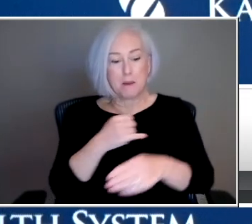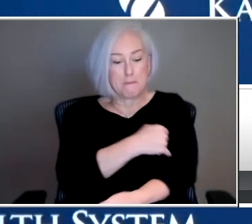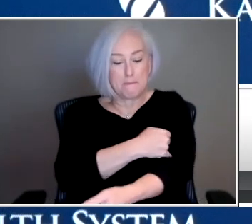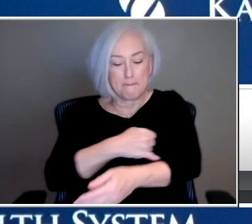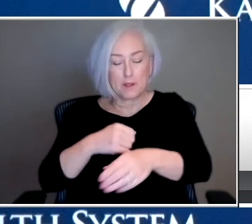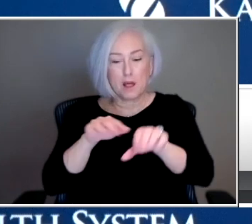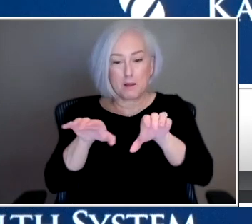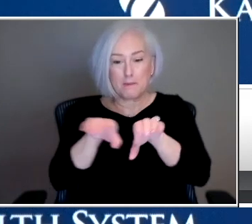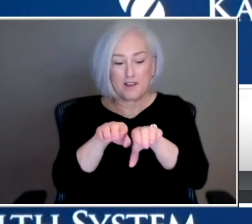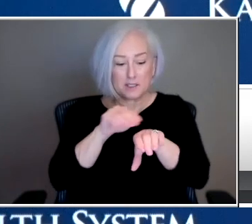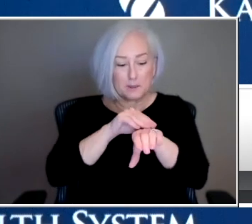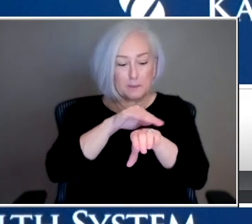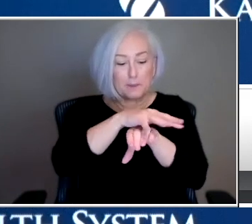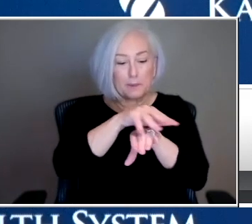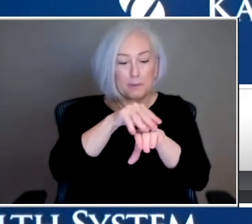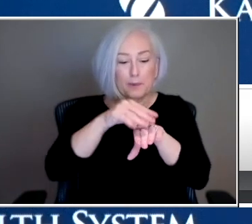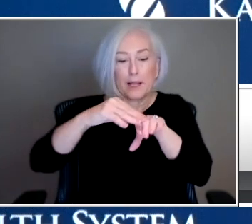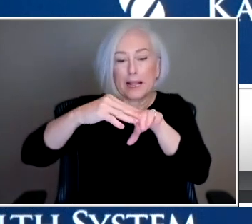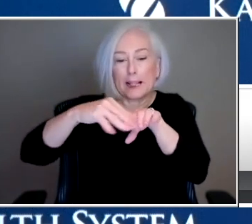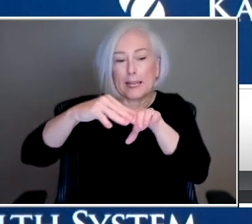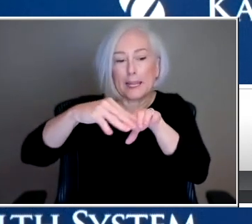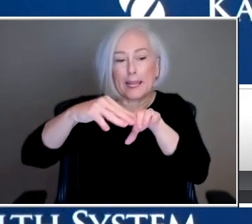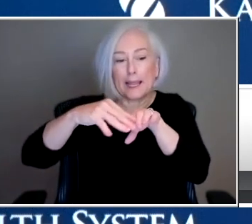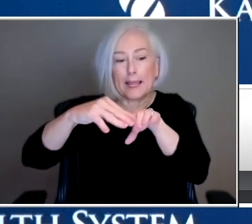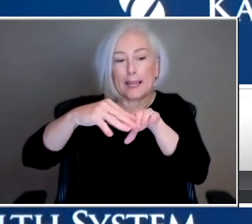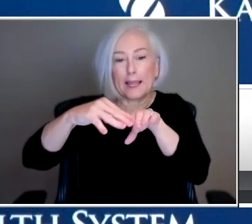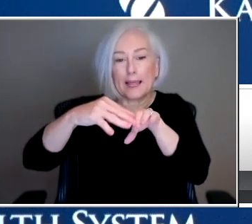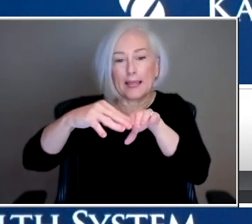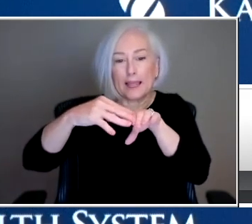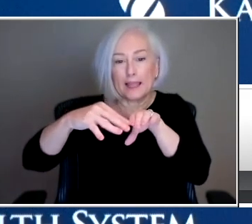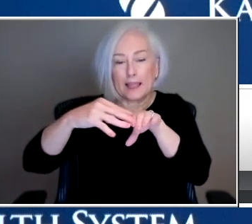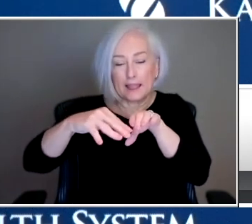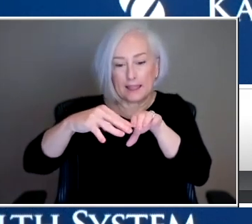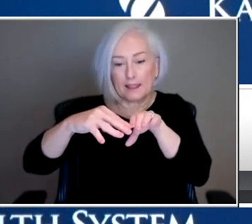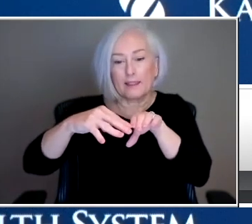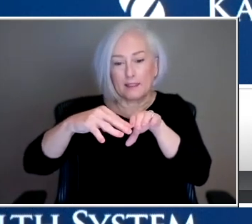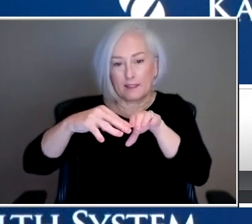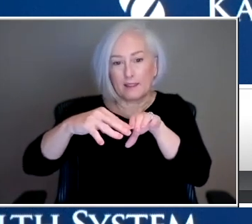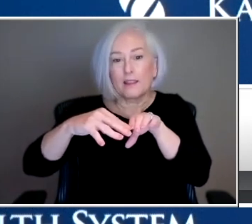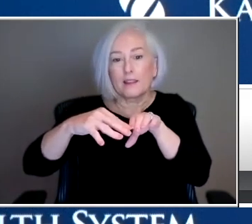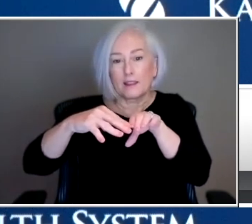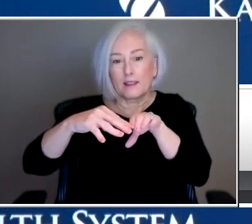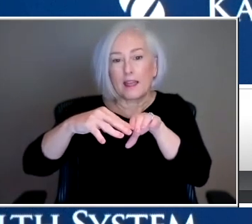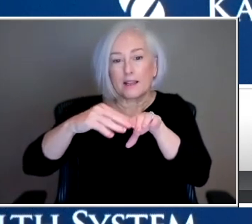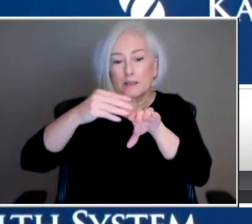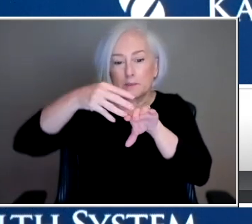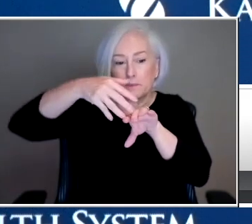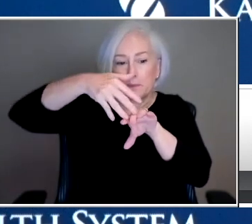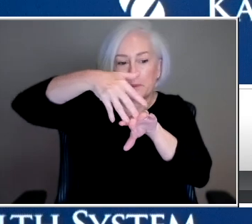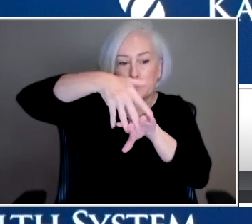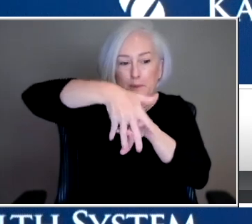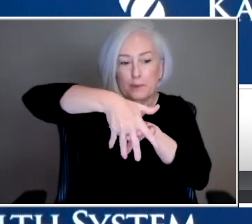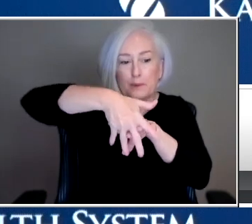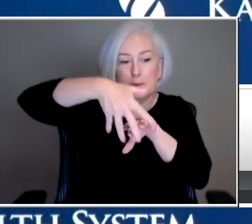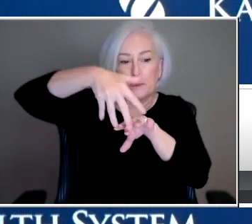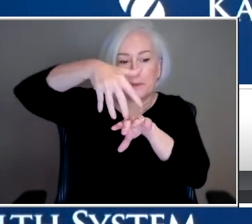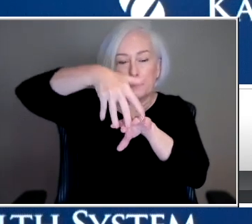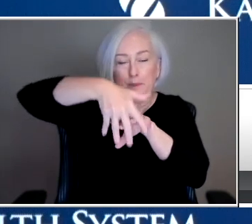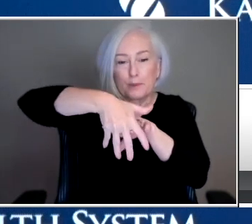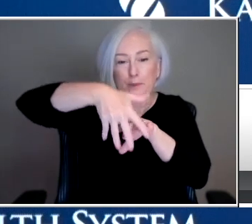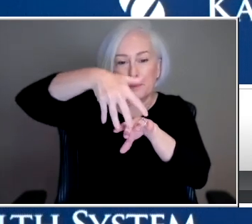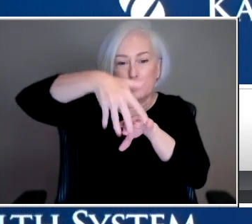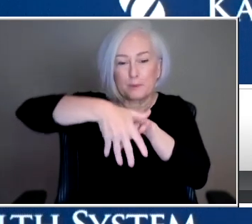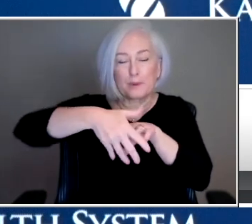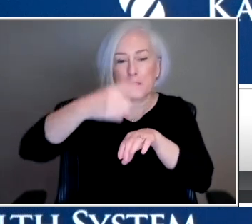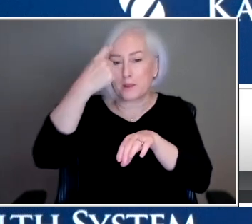showing some of the blood or the blood products going out into the brain tissues. But they also looked at other